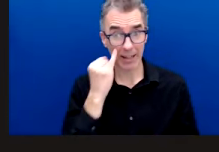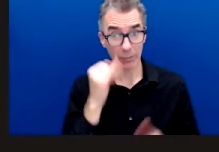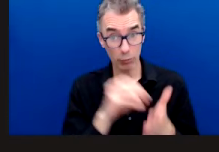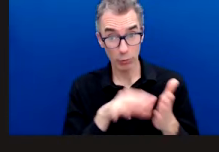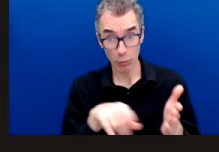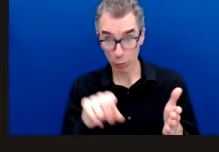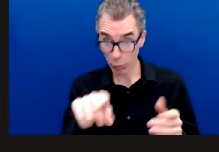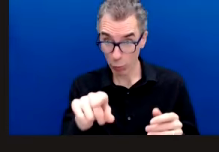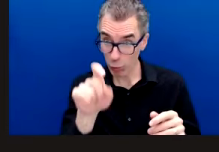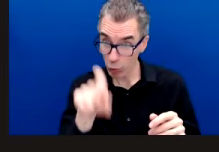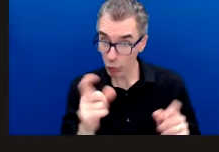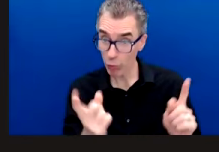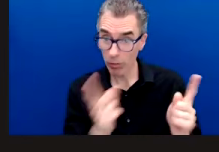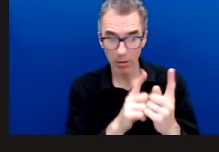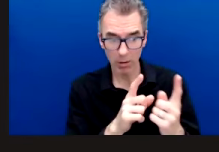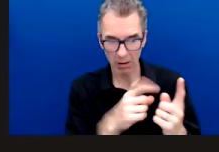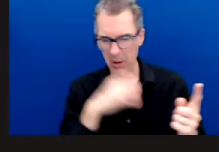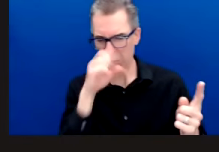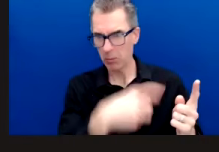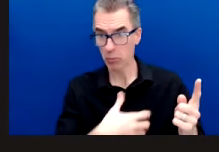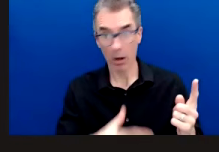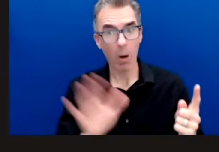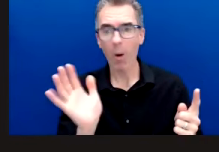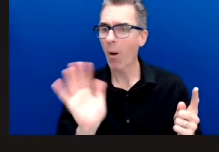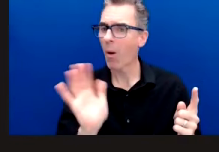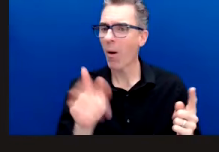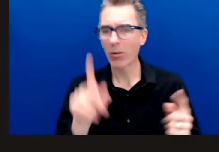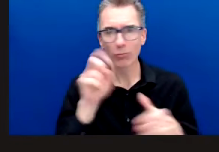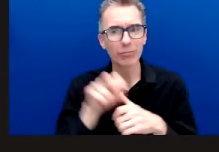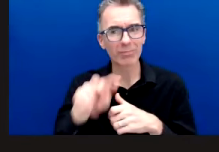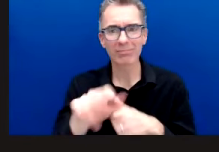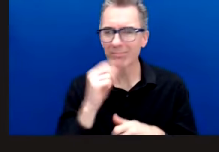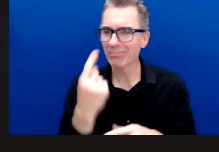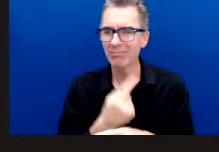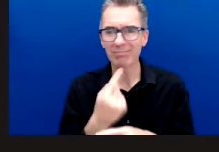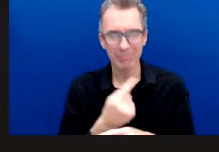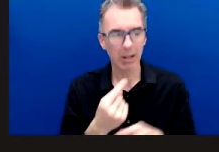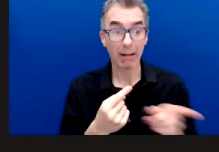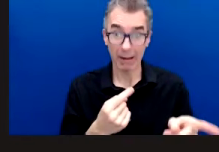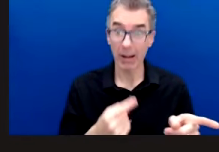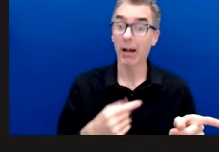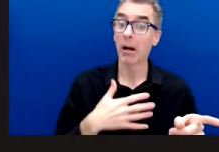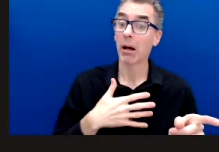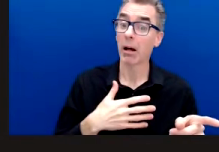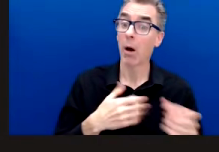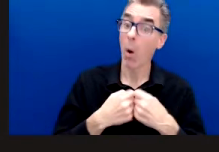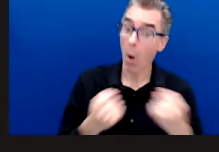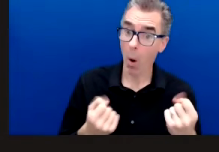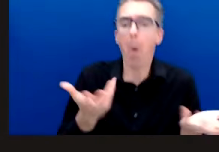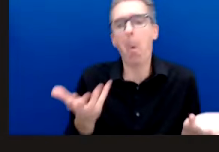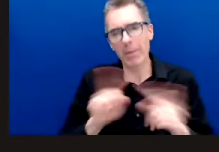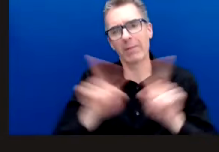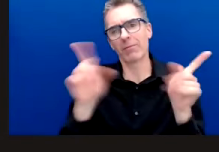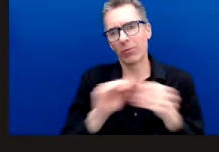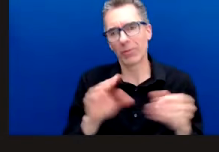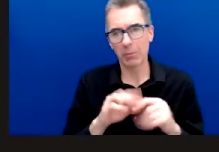you know, they have to disclose that to you, and it gets kind of awkward, right? If you ask and they're not, and or whatever it may be, right? You don't want to assume